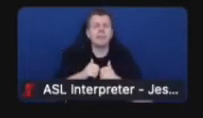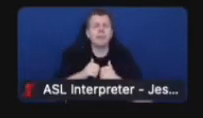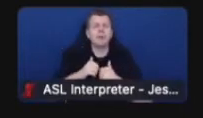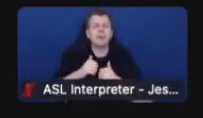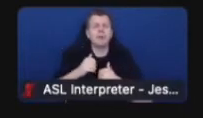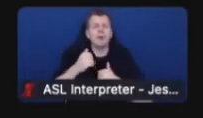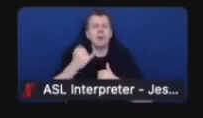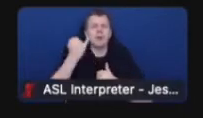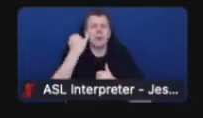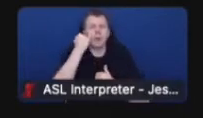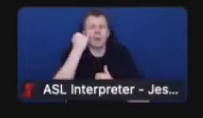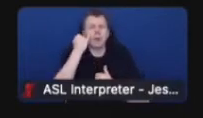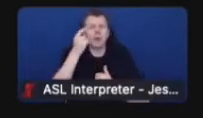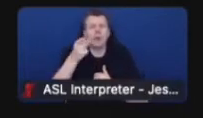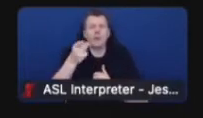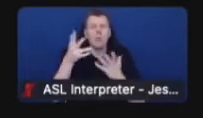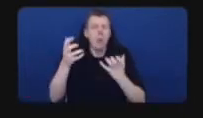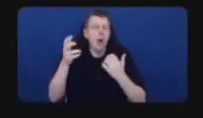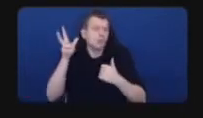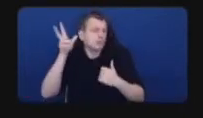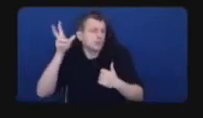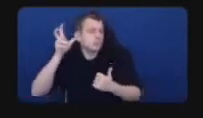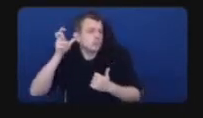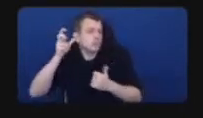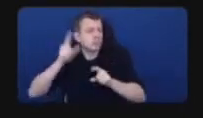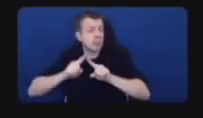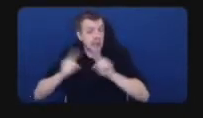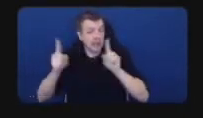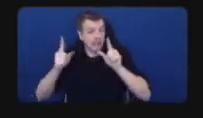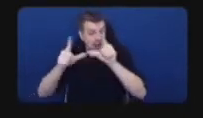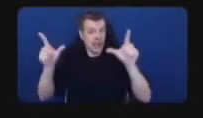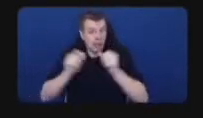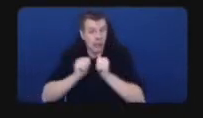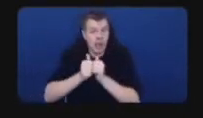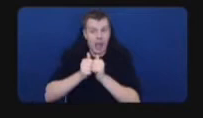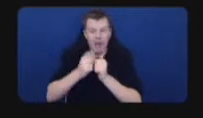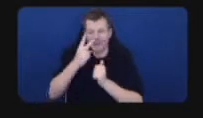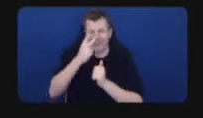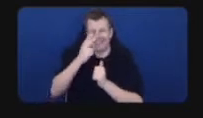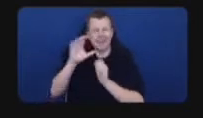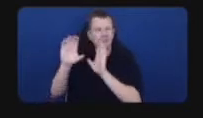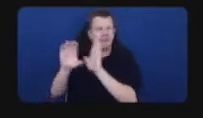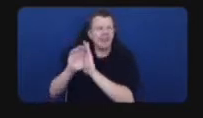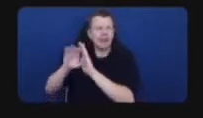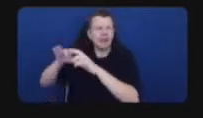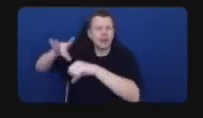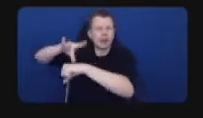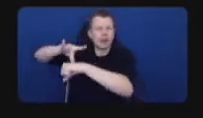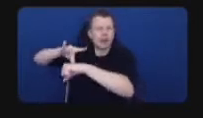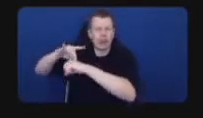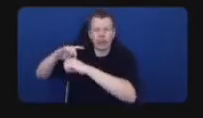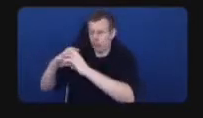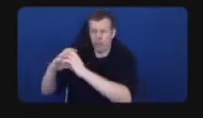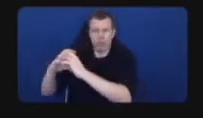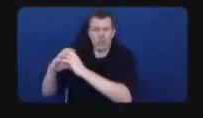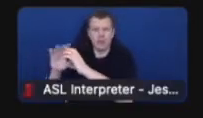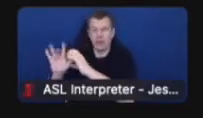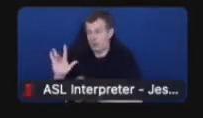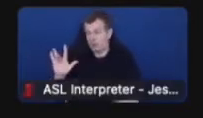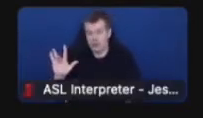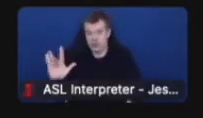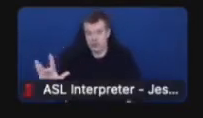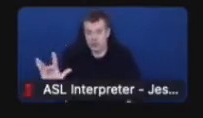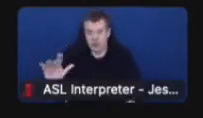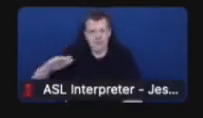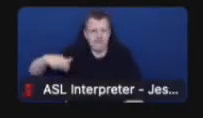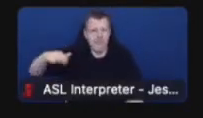this session in another language, you can press the globe icon on the bottom of your screen